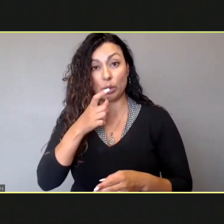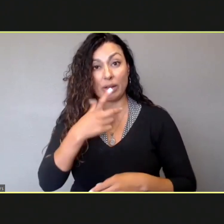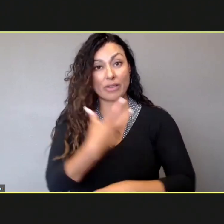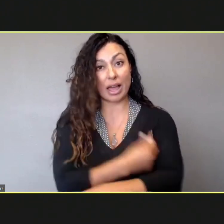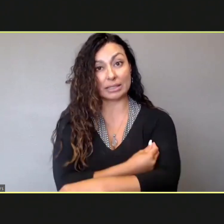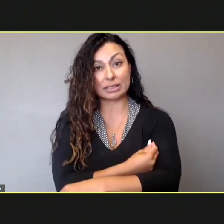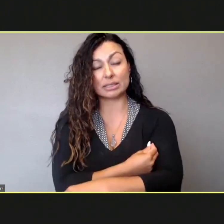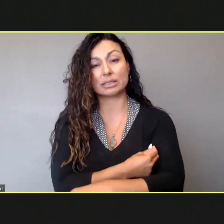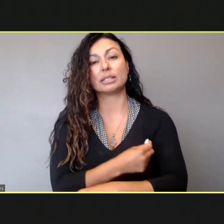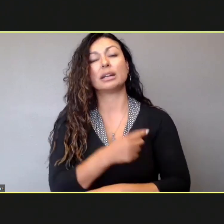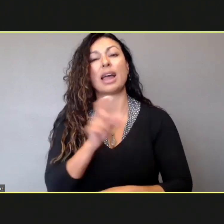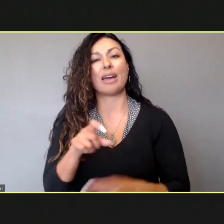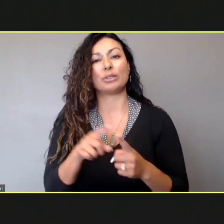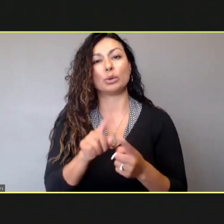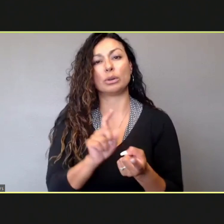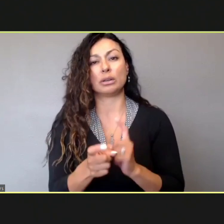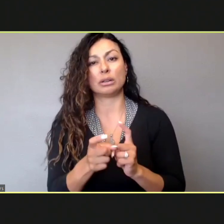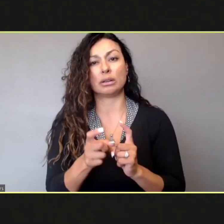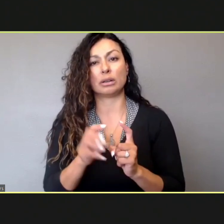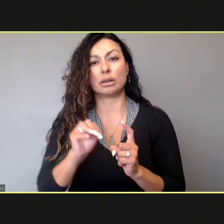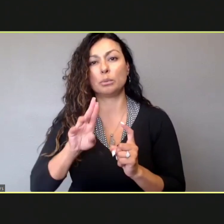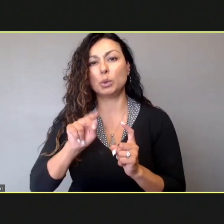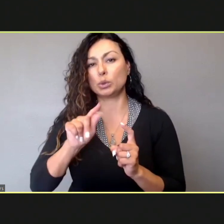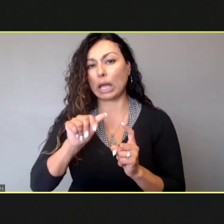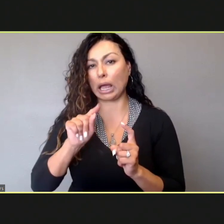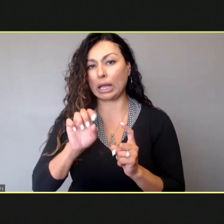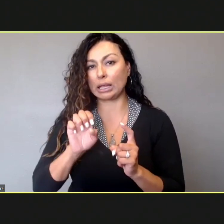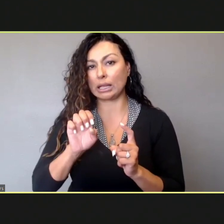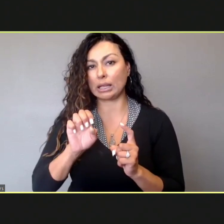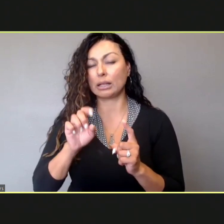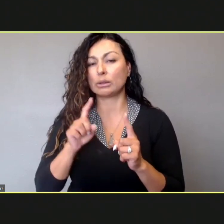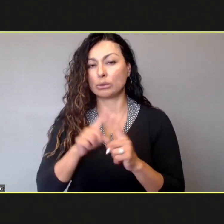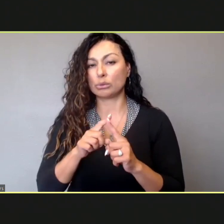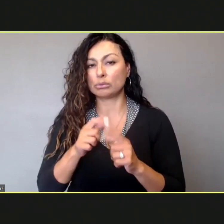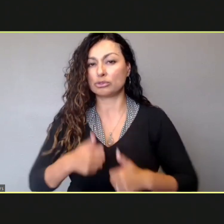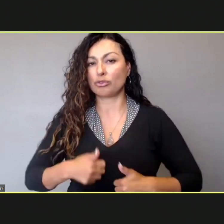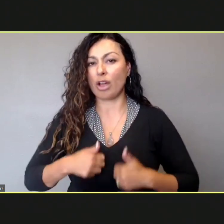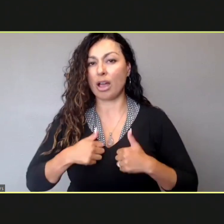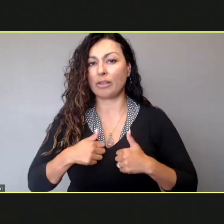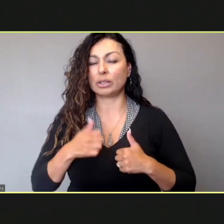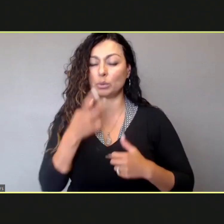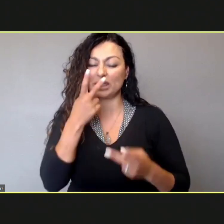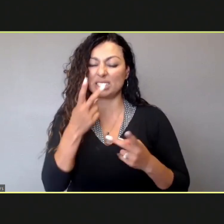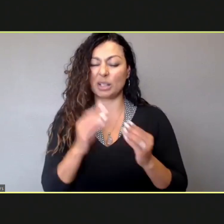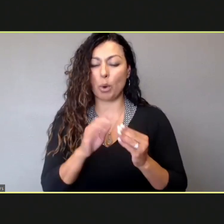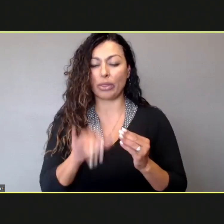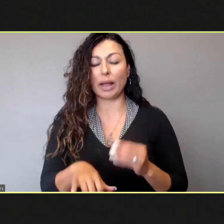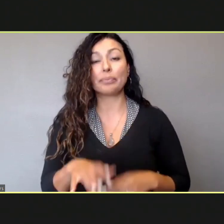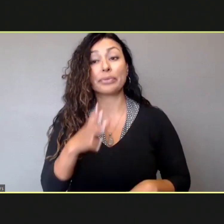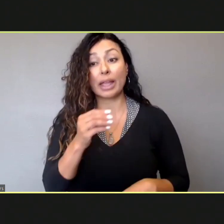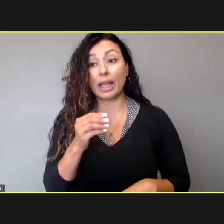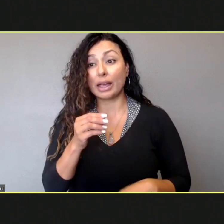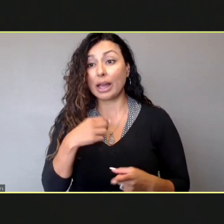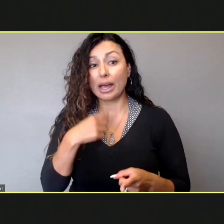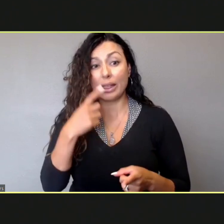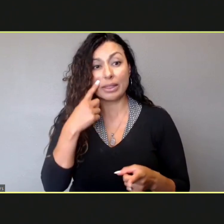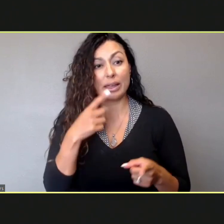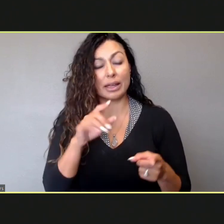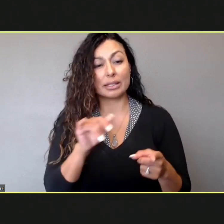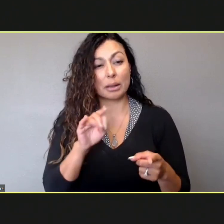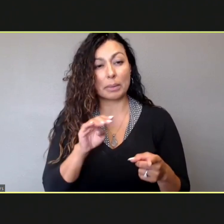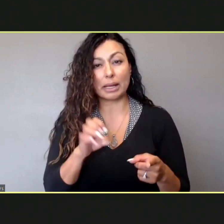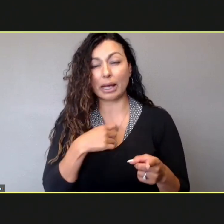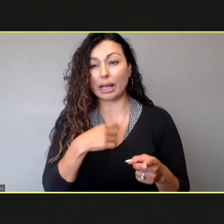to mutate in order to do that. And so we're seeing more of that now. So, and I think, Jamie, you're the same person I talked to a couple of days ago.